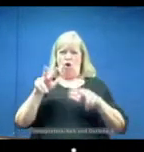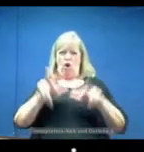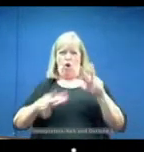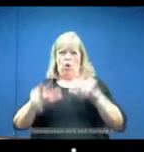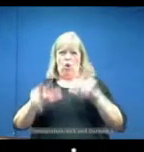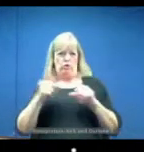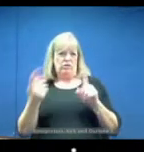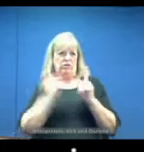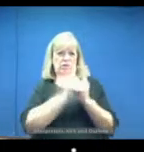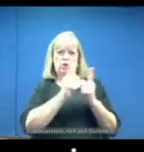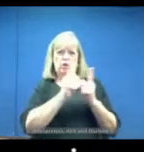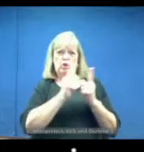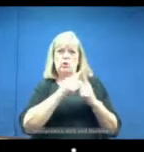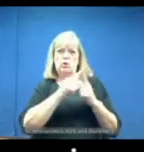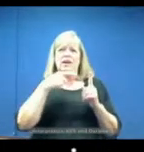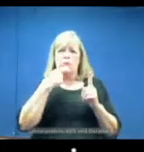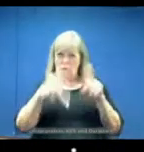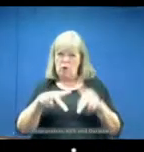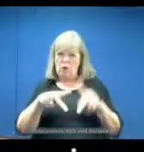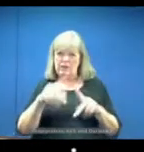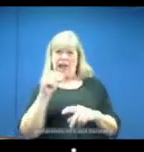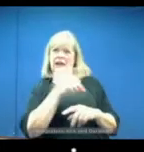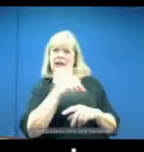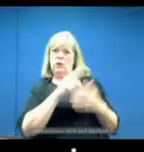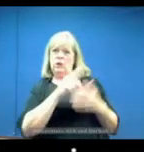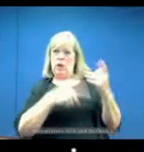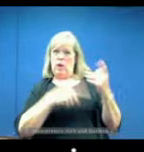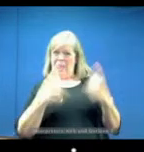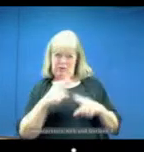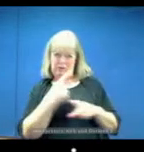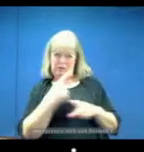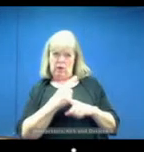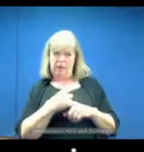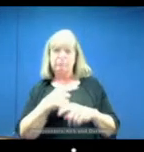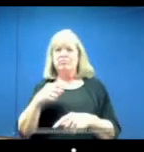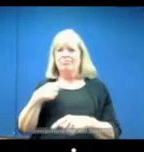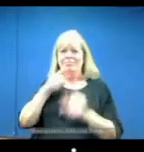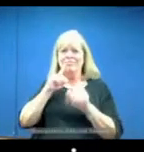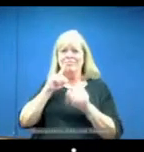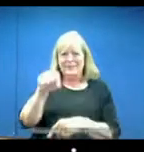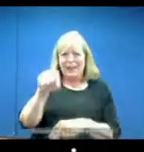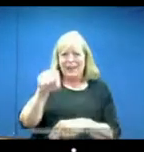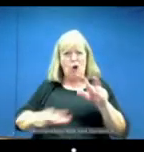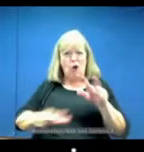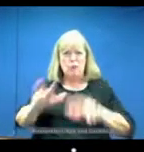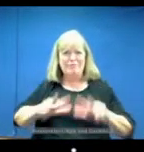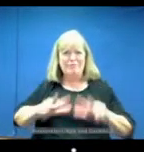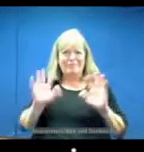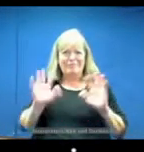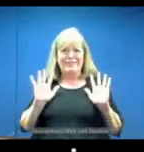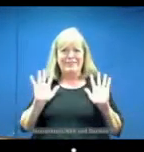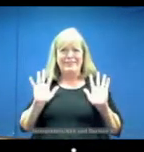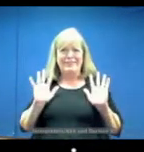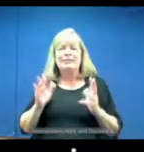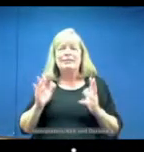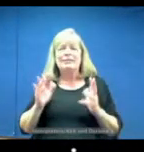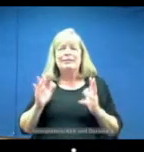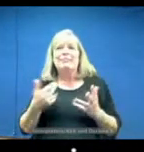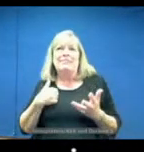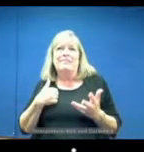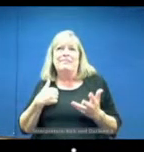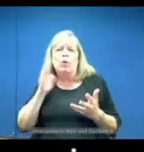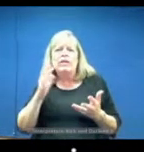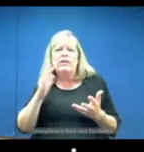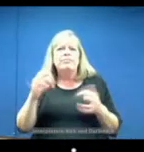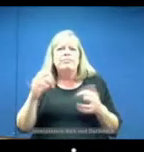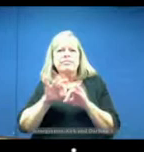and ask them what happened. No? Yes, I agree. That would be awkward. I would find out who the